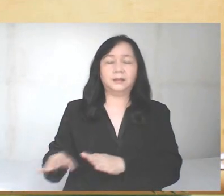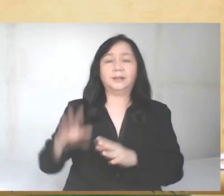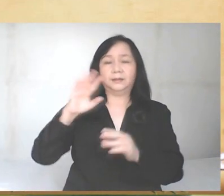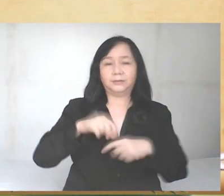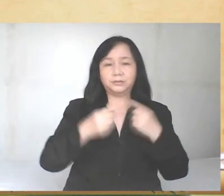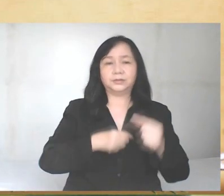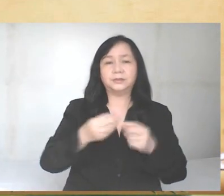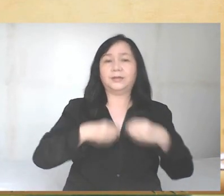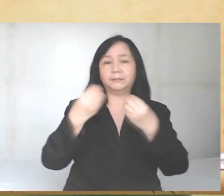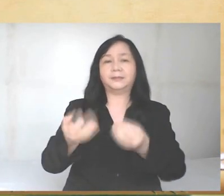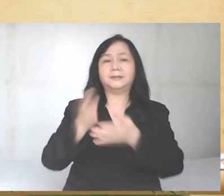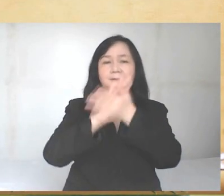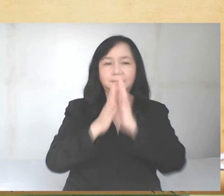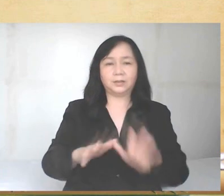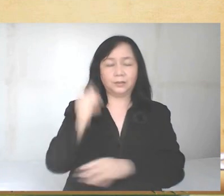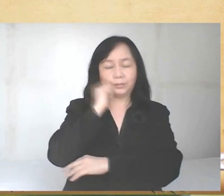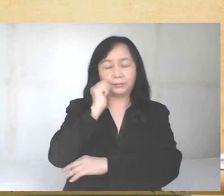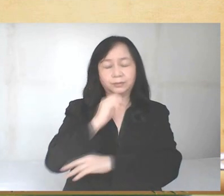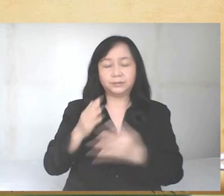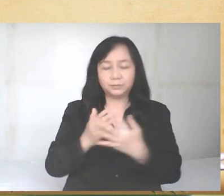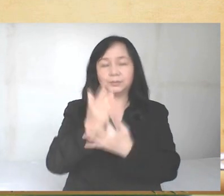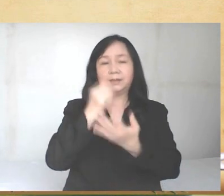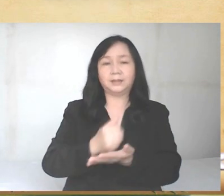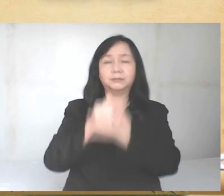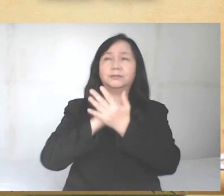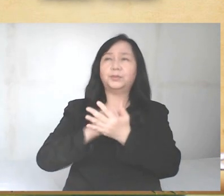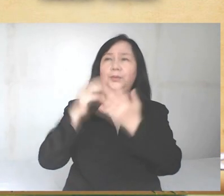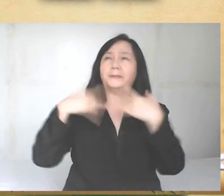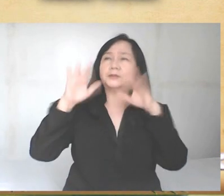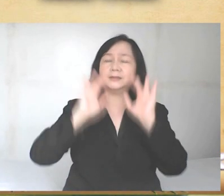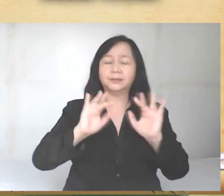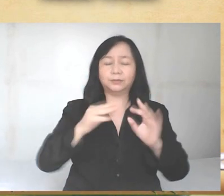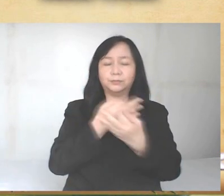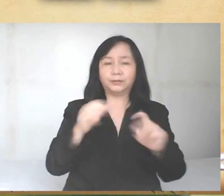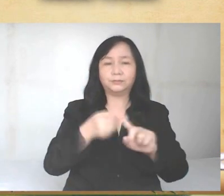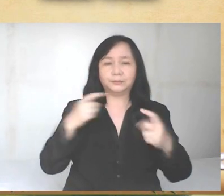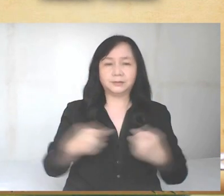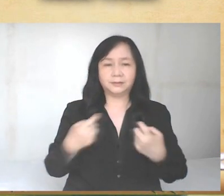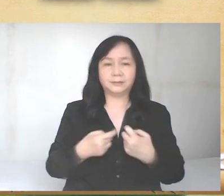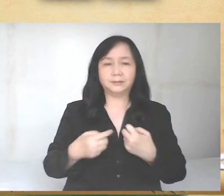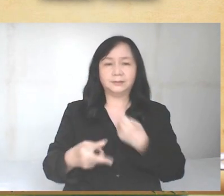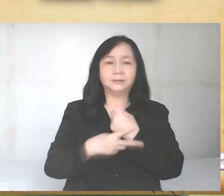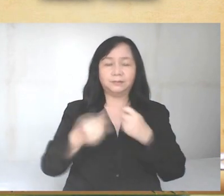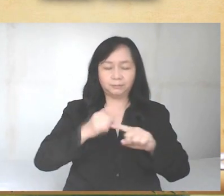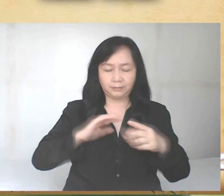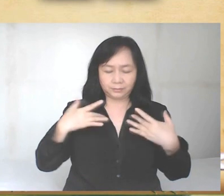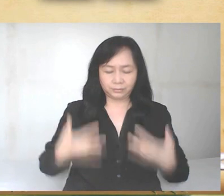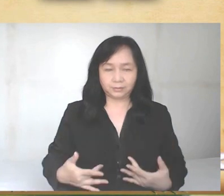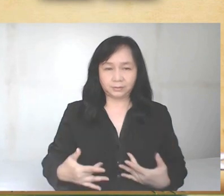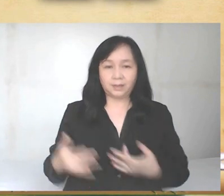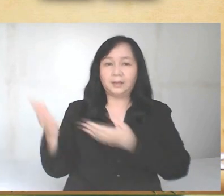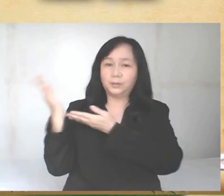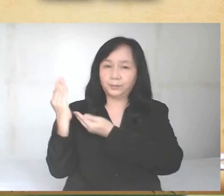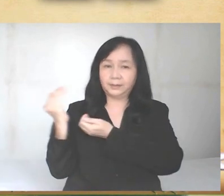Graciously grant peace in our days, that by the help of your mercy, we may be always free from sin and safe from all